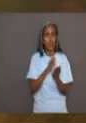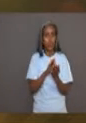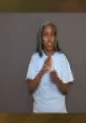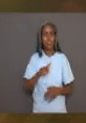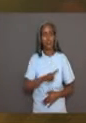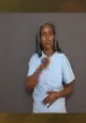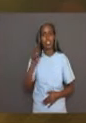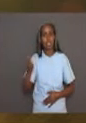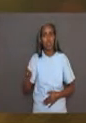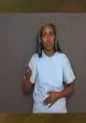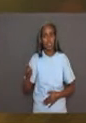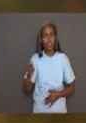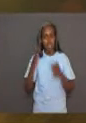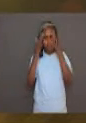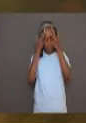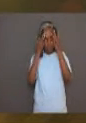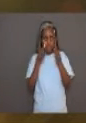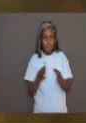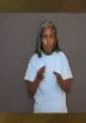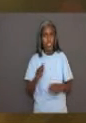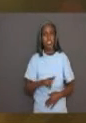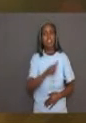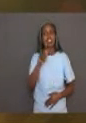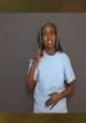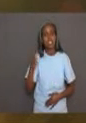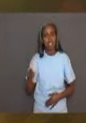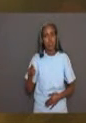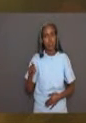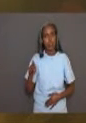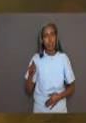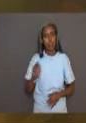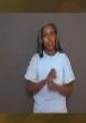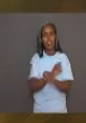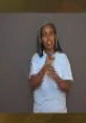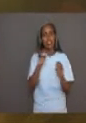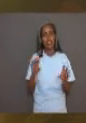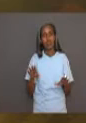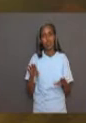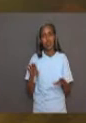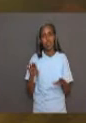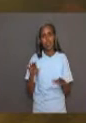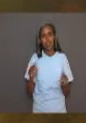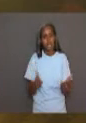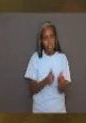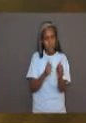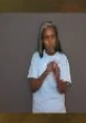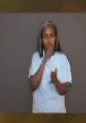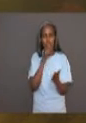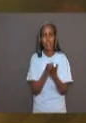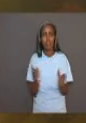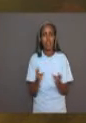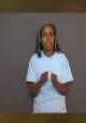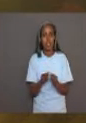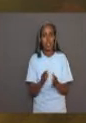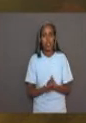of skewness to determine the skewness of the distribution for the following dataset.